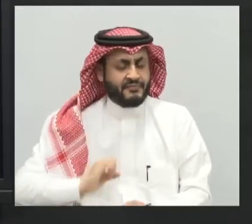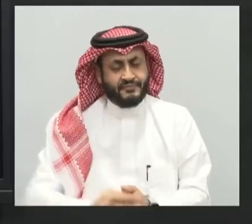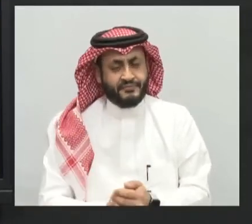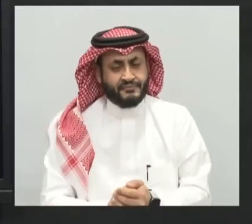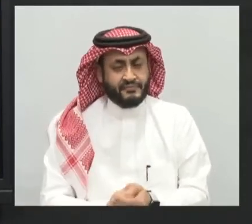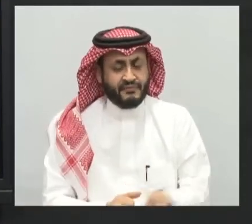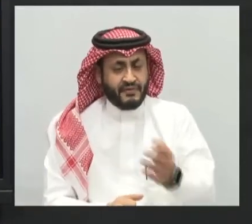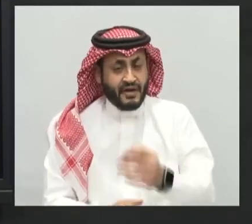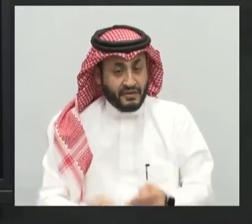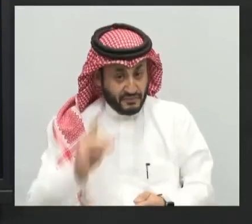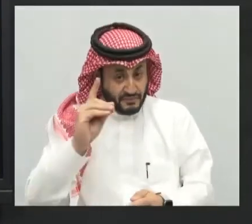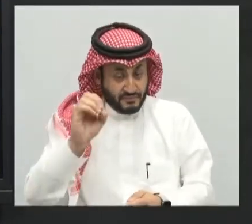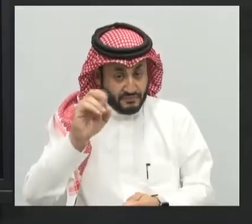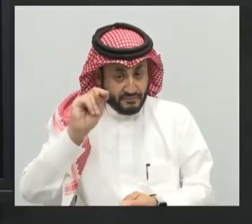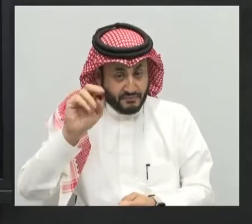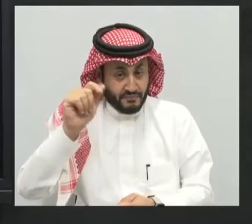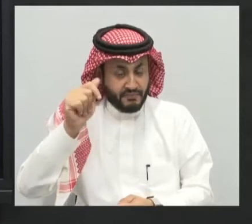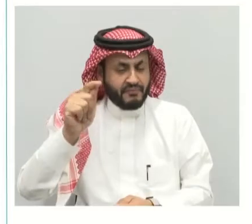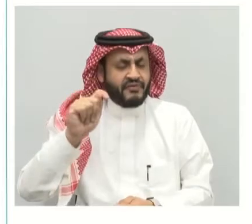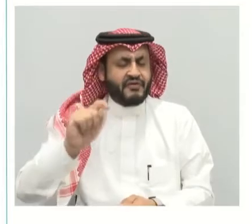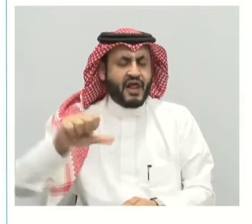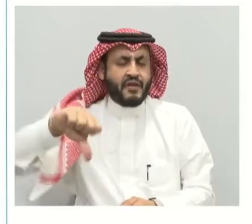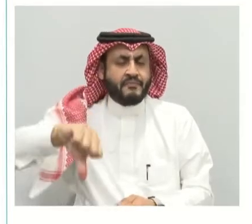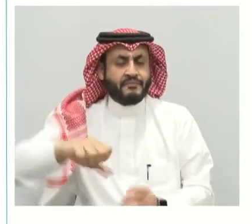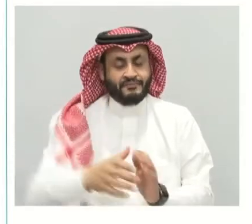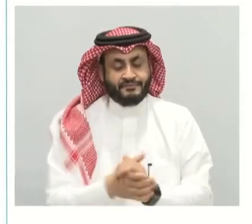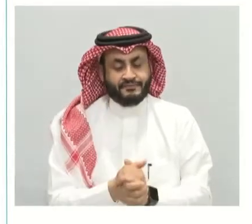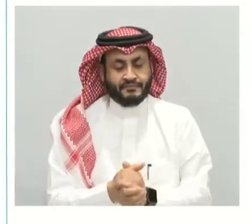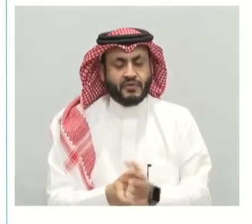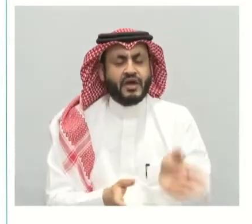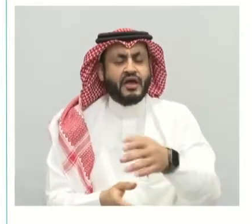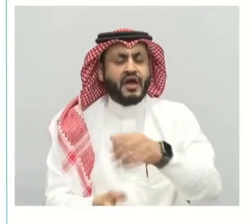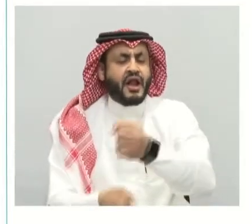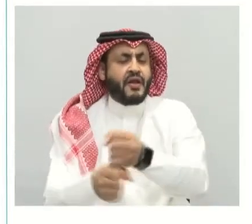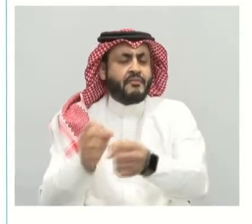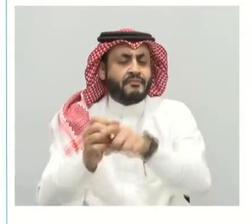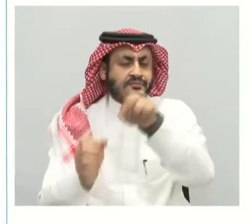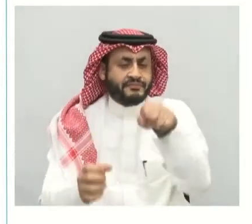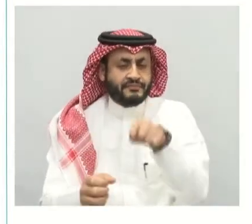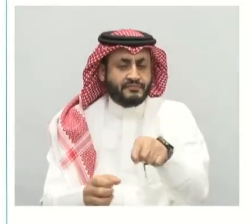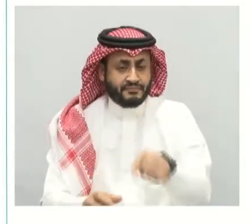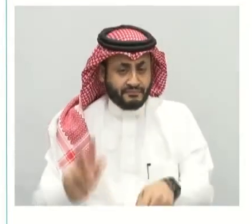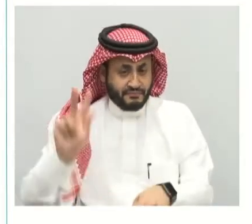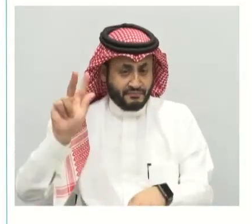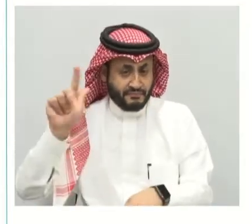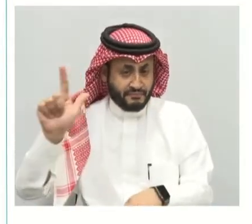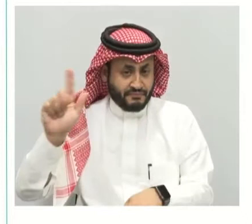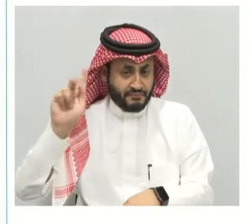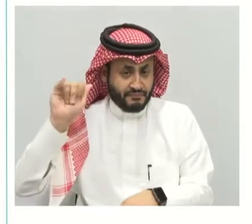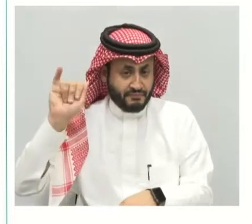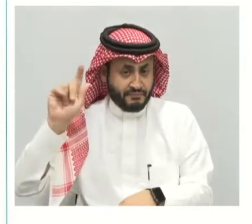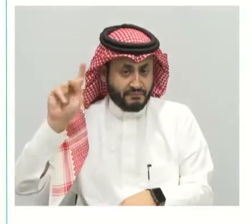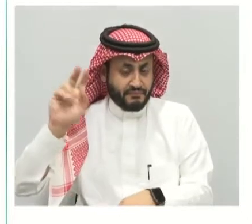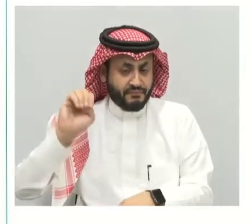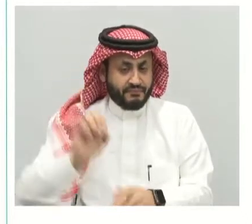the things that we like. And also, how can we make questions with like and infinitive? We can make